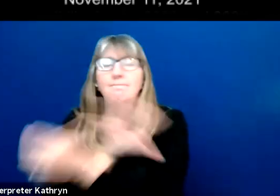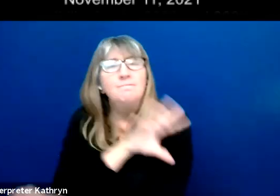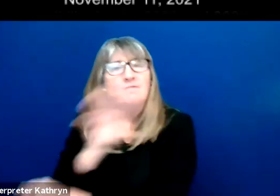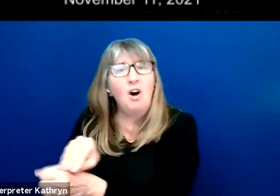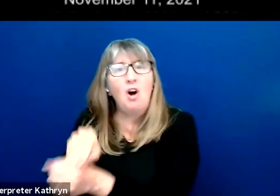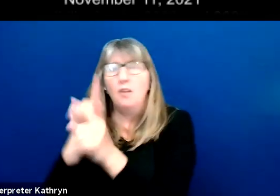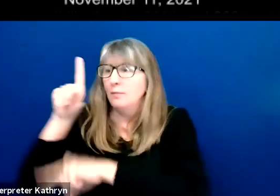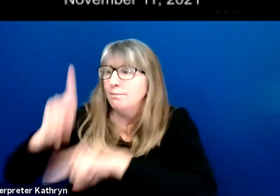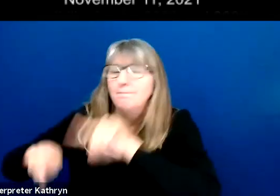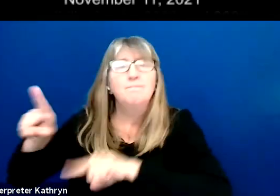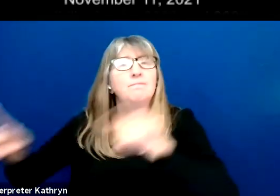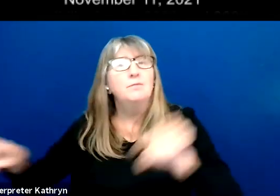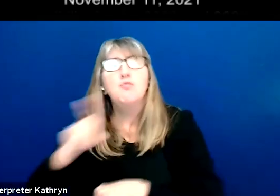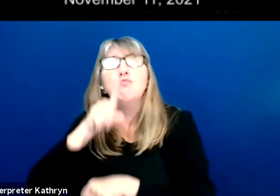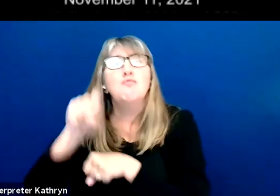things. And